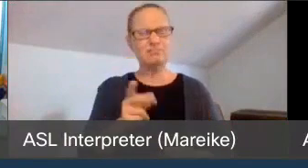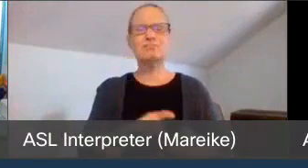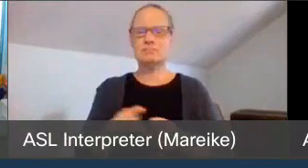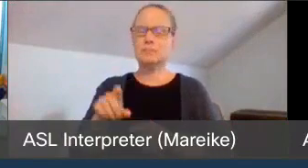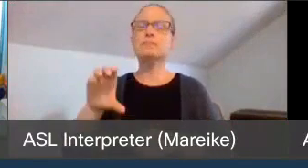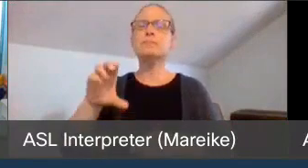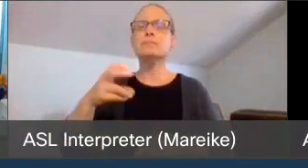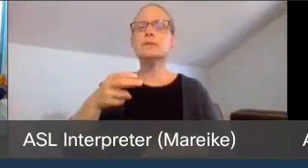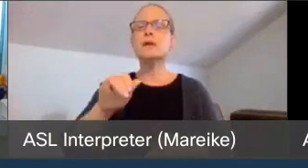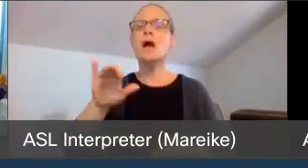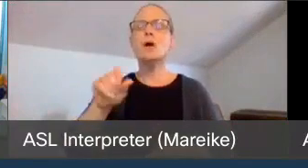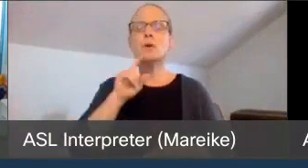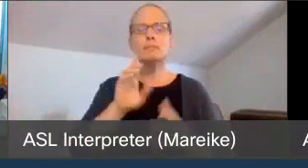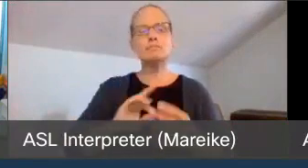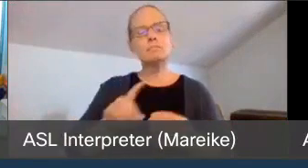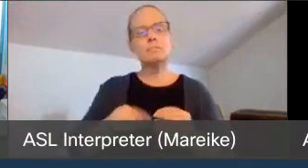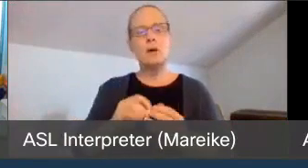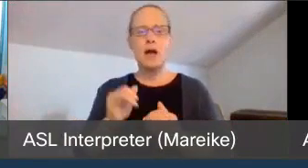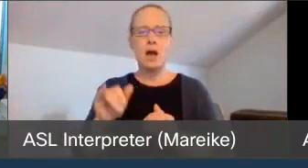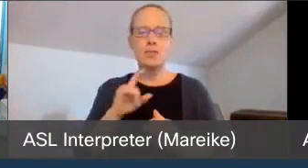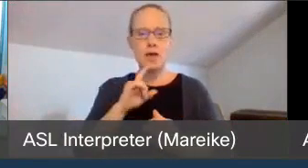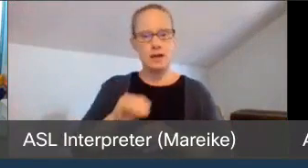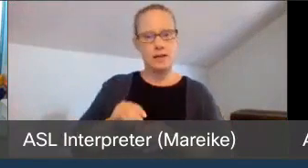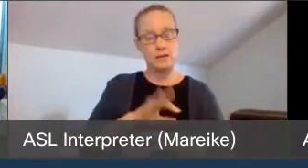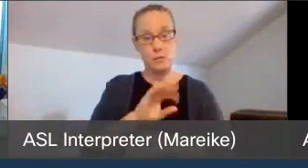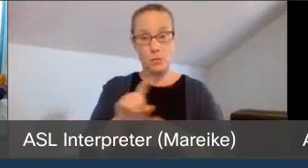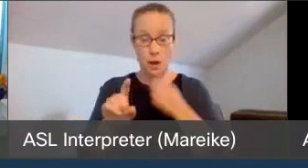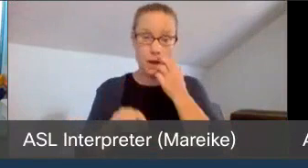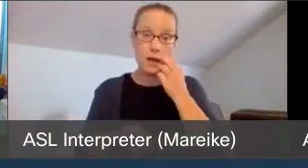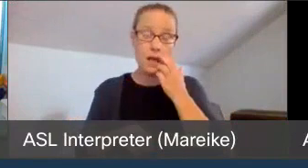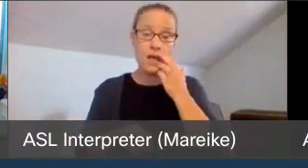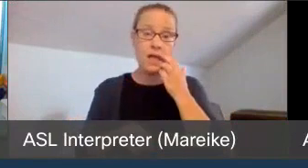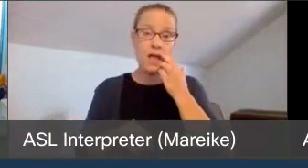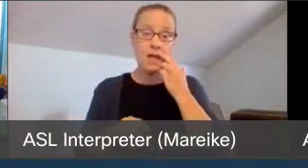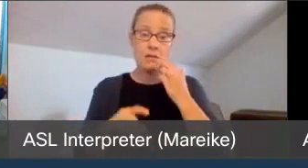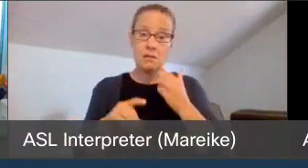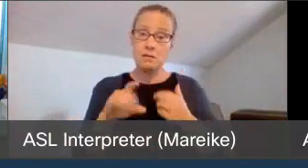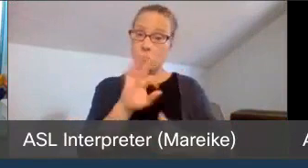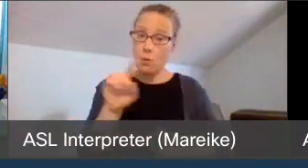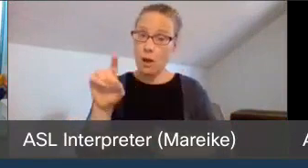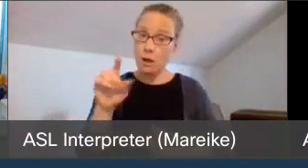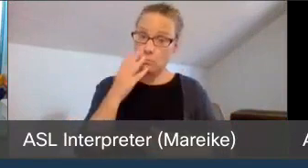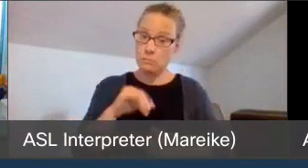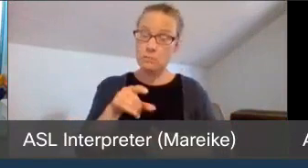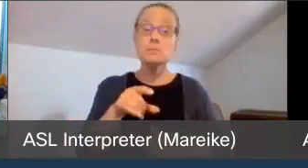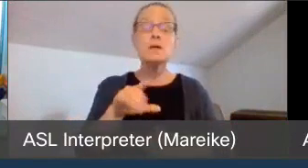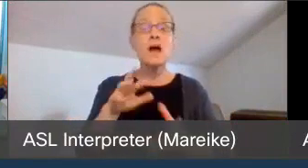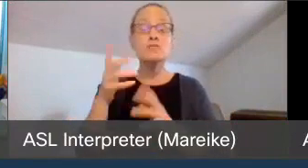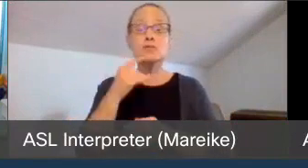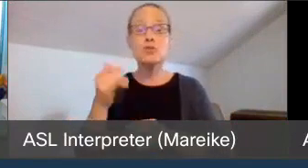talks about how this is translated inside of 911. The 911 crisis call diversion program